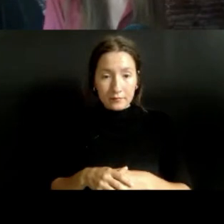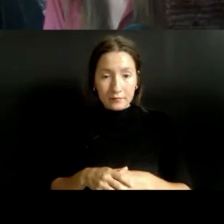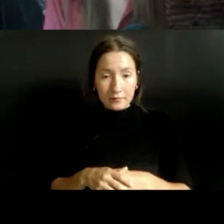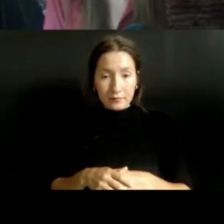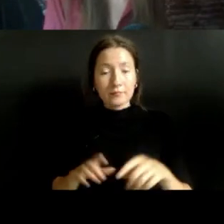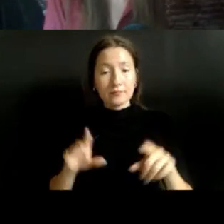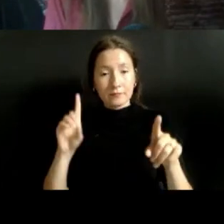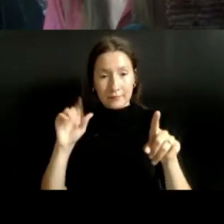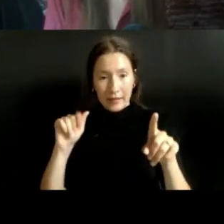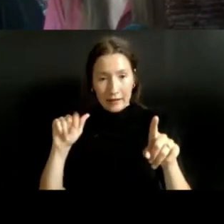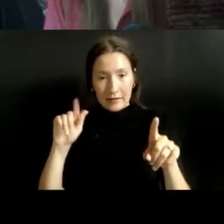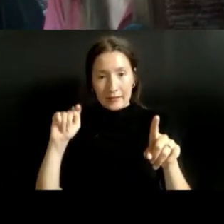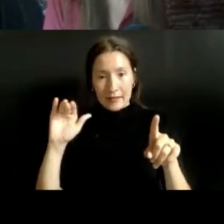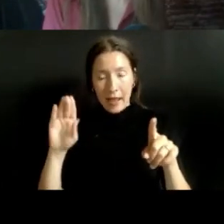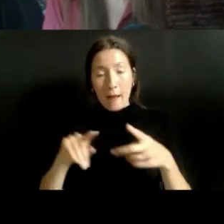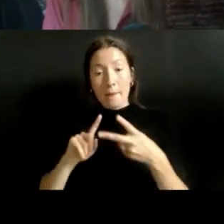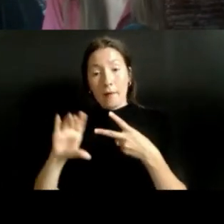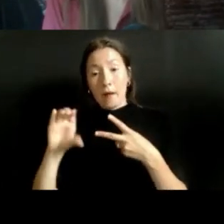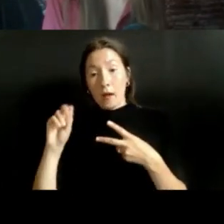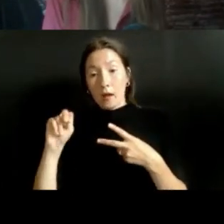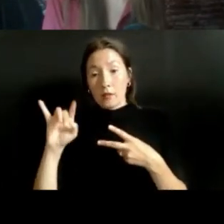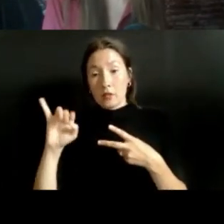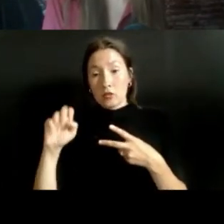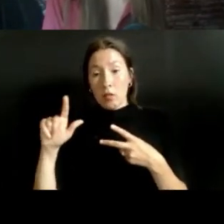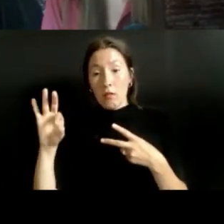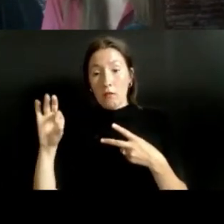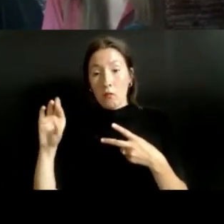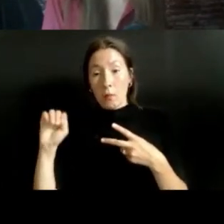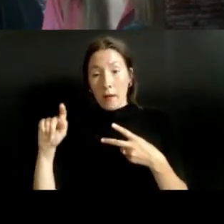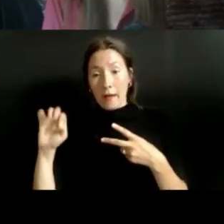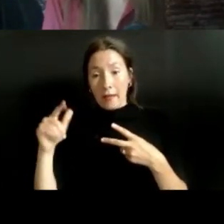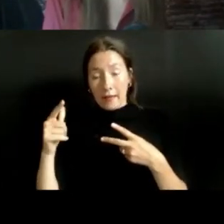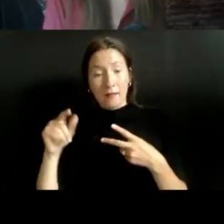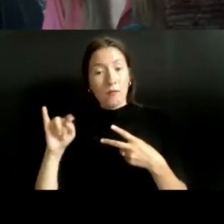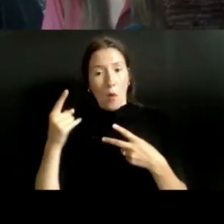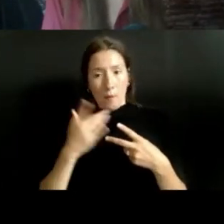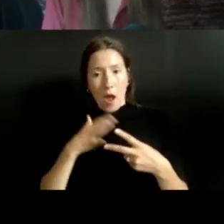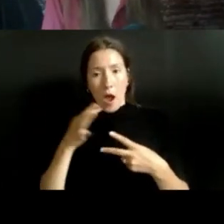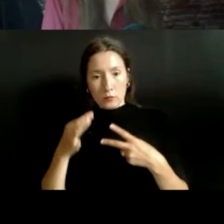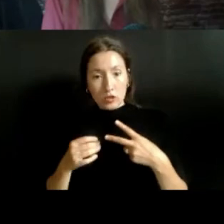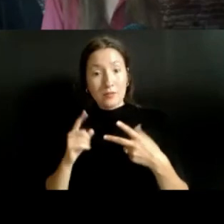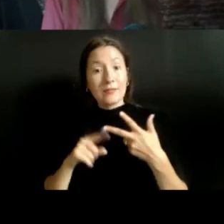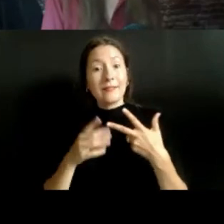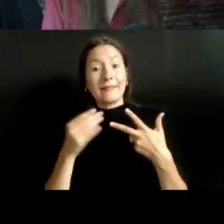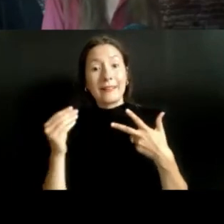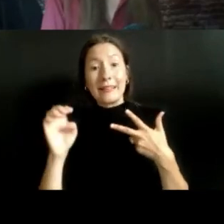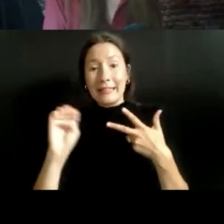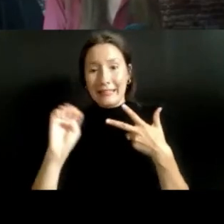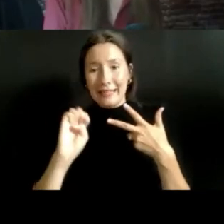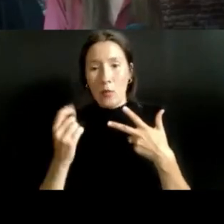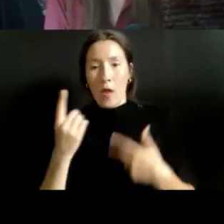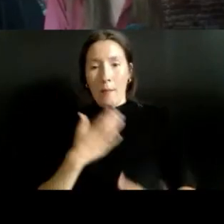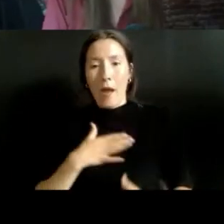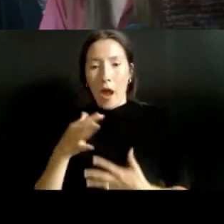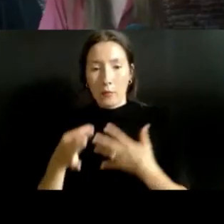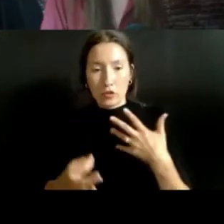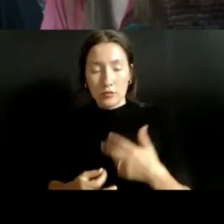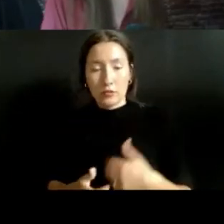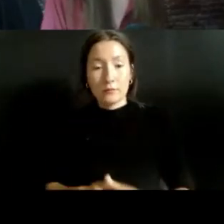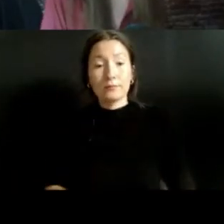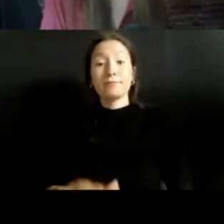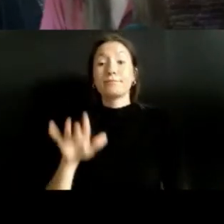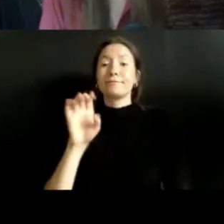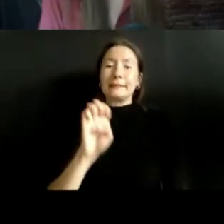options, and I have the E as an option. So I'll press enter to select that, and there we go. So now I can go on. I press